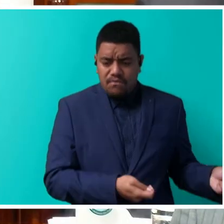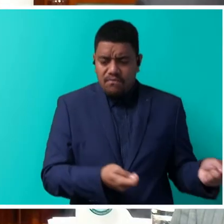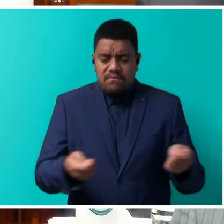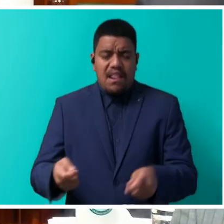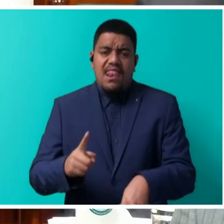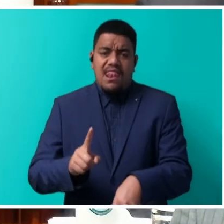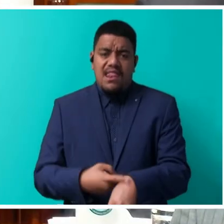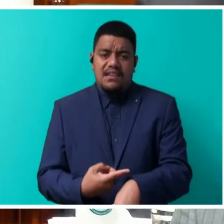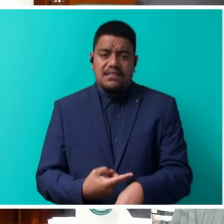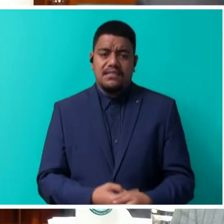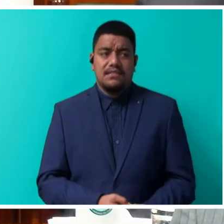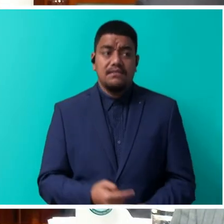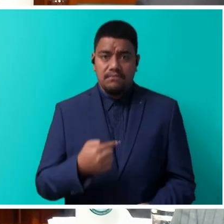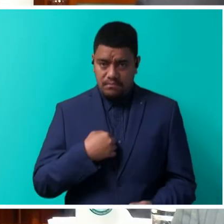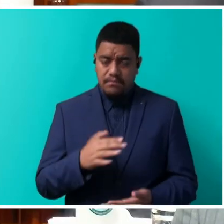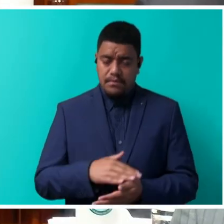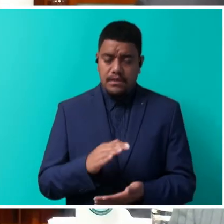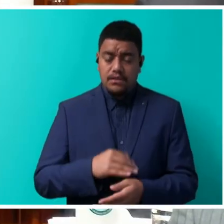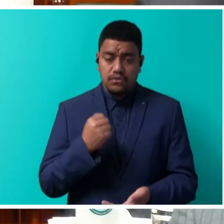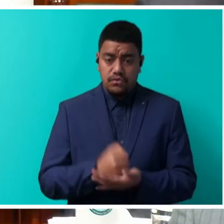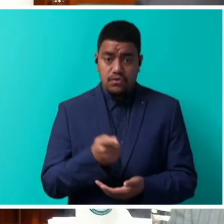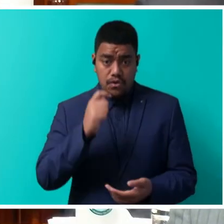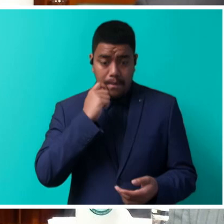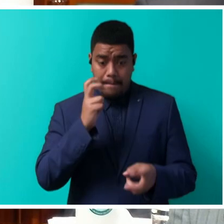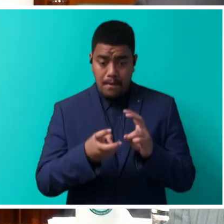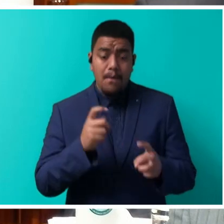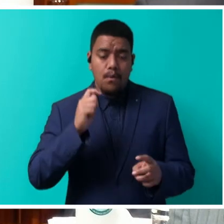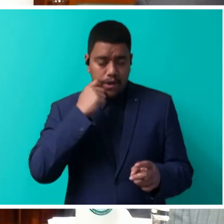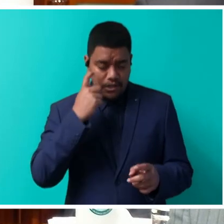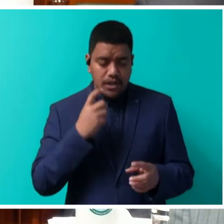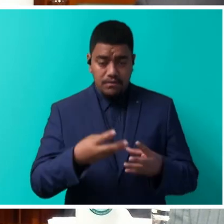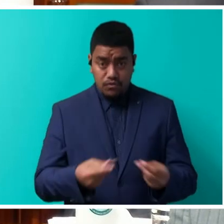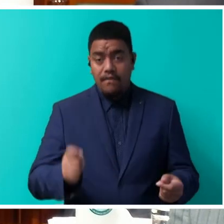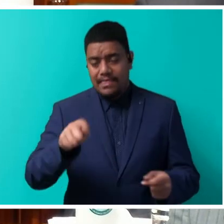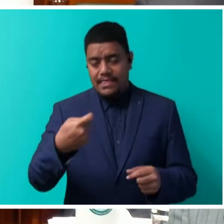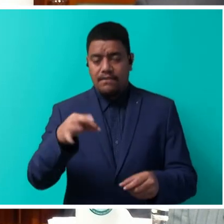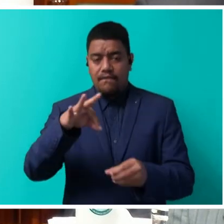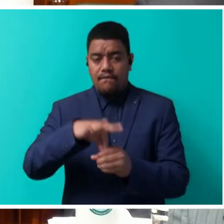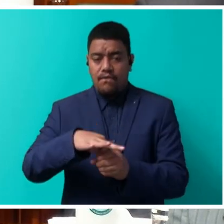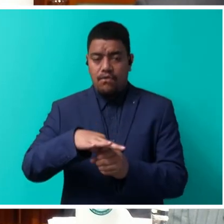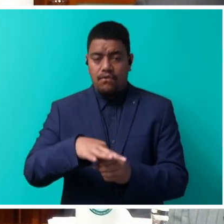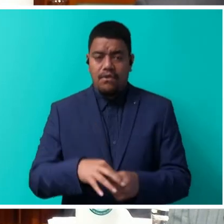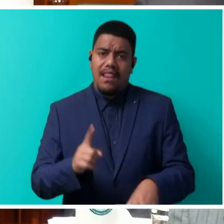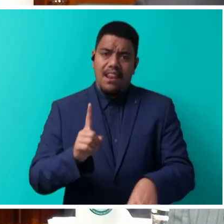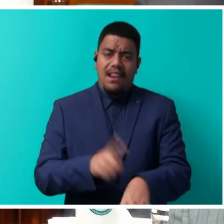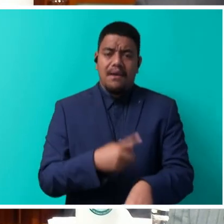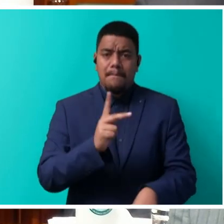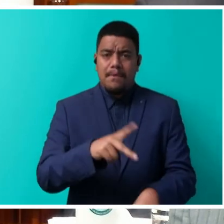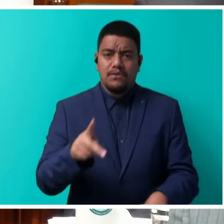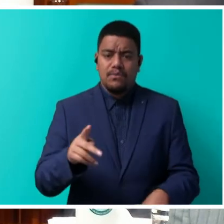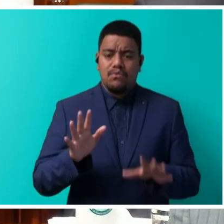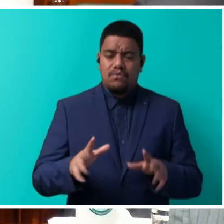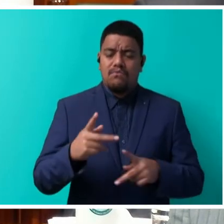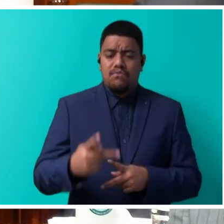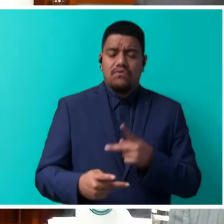Speaker. I can assure this House this problem will be resolved in the upcoming election. Of the late passport applications and processing,